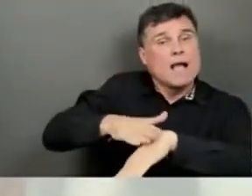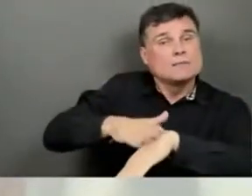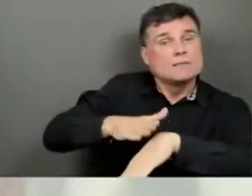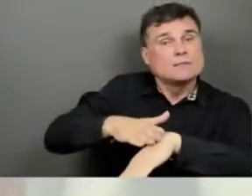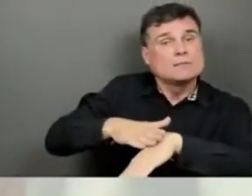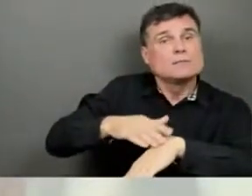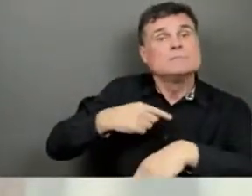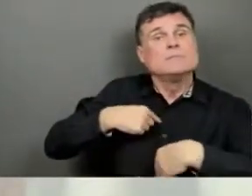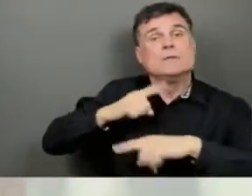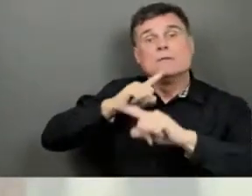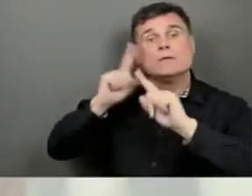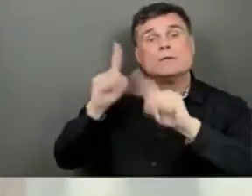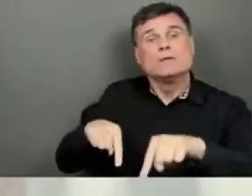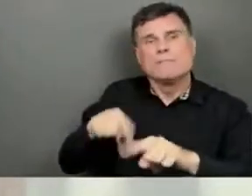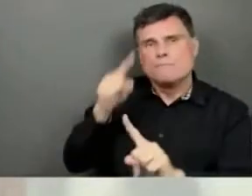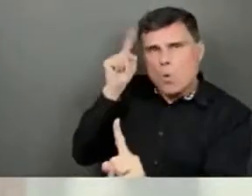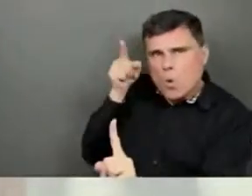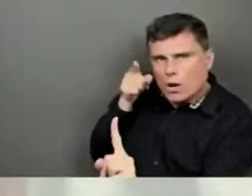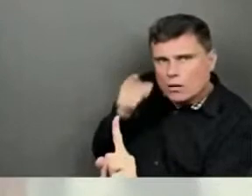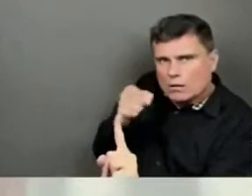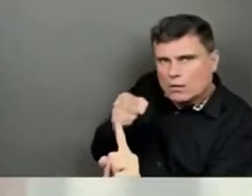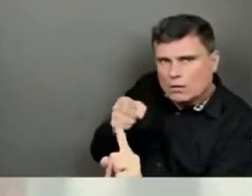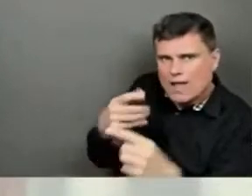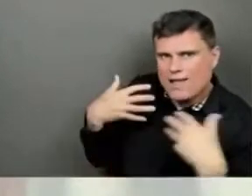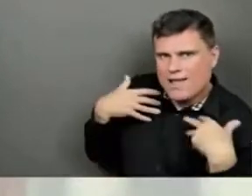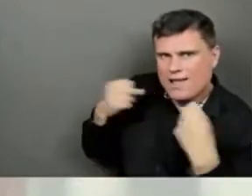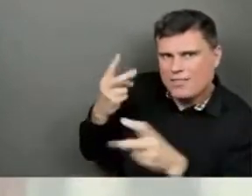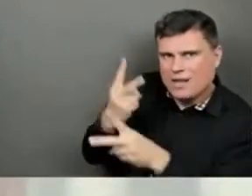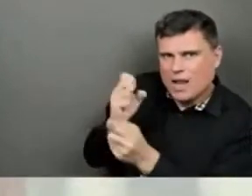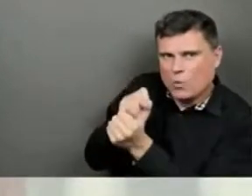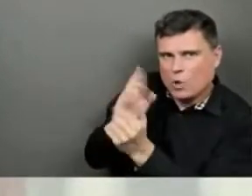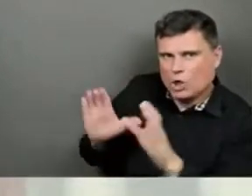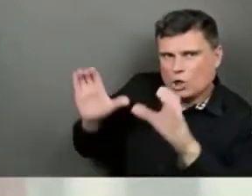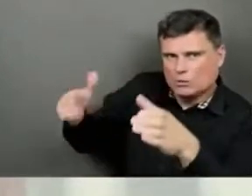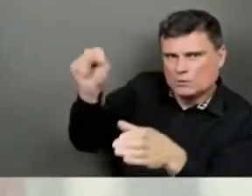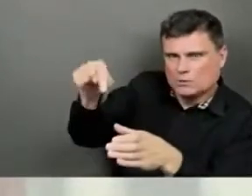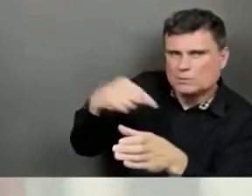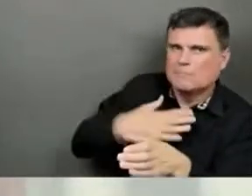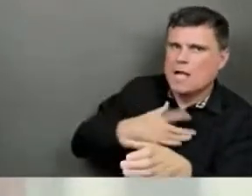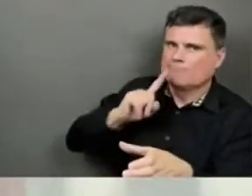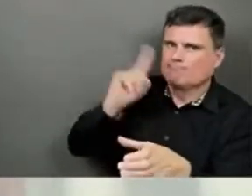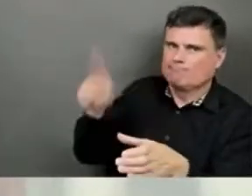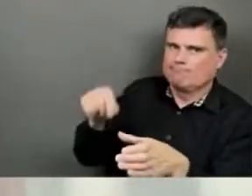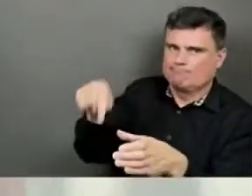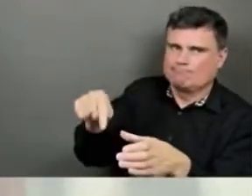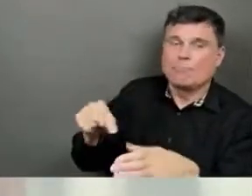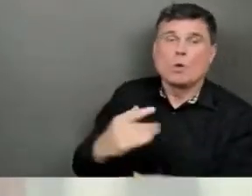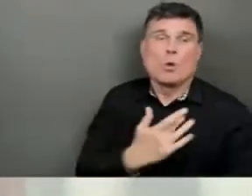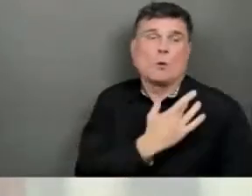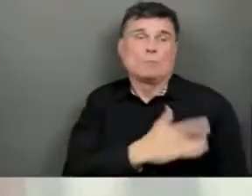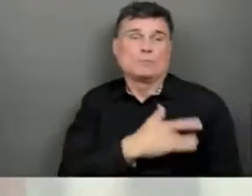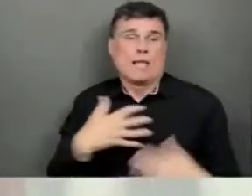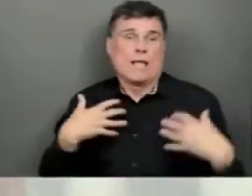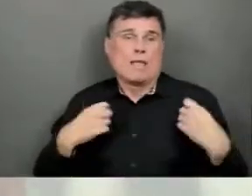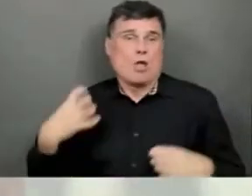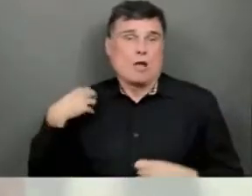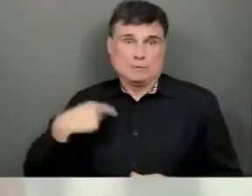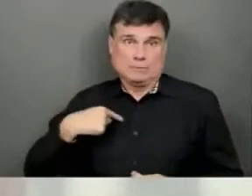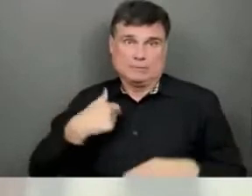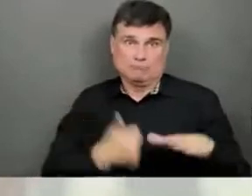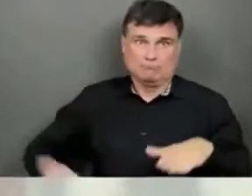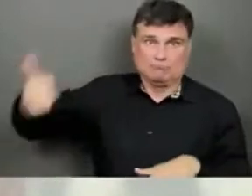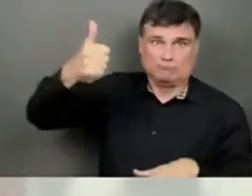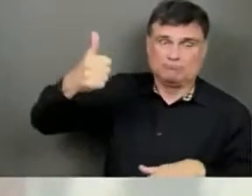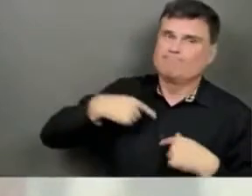public healthcare setting. And those provincial health officer orders remain in place because that is the highest